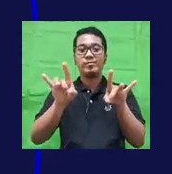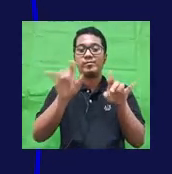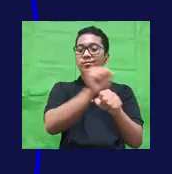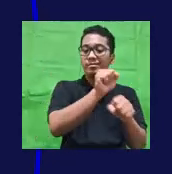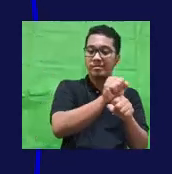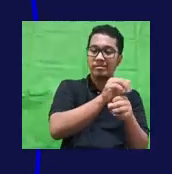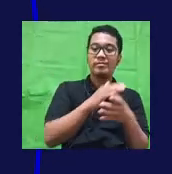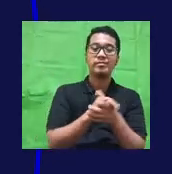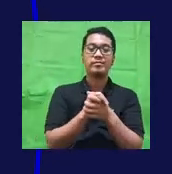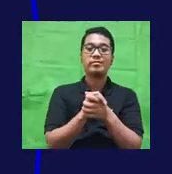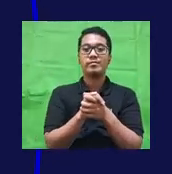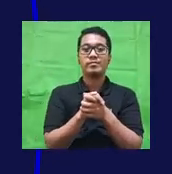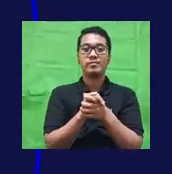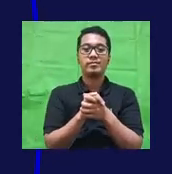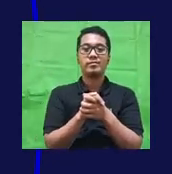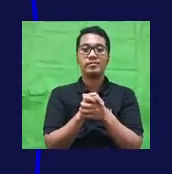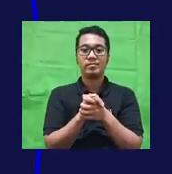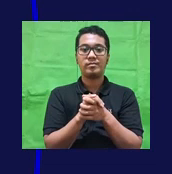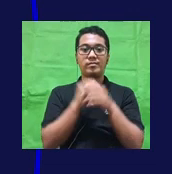Due to the political